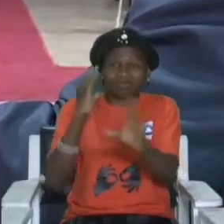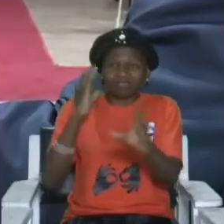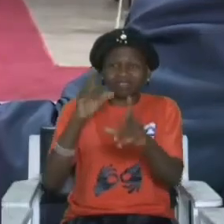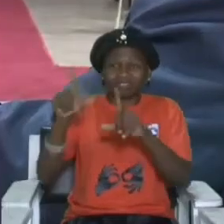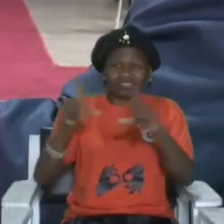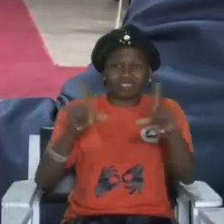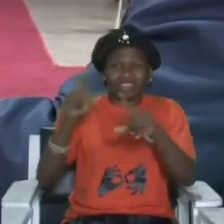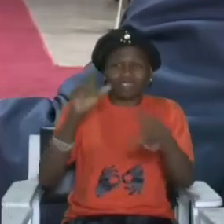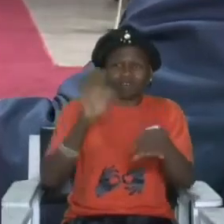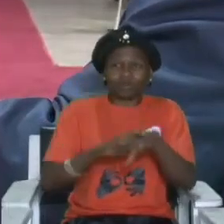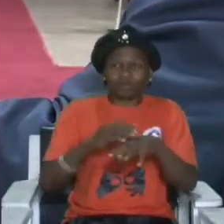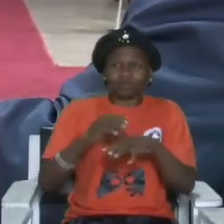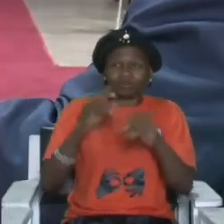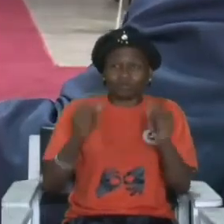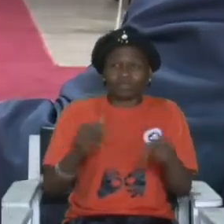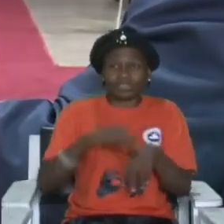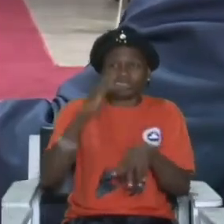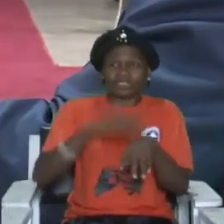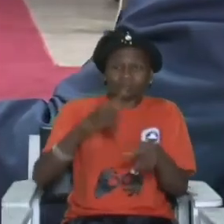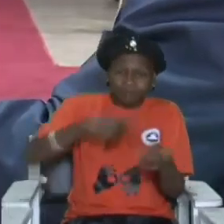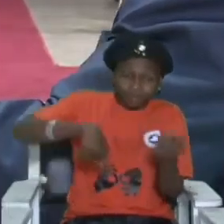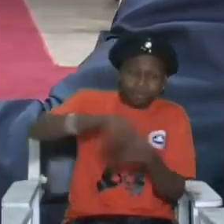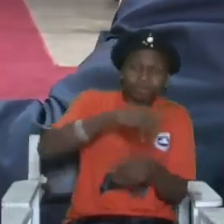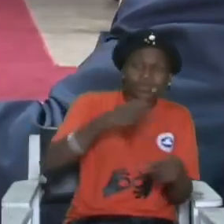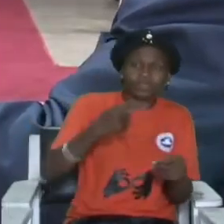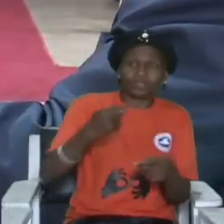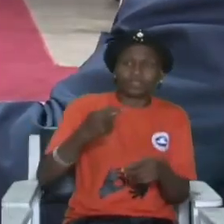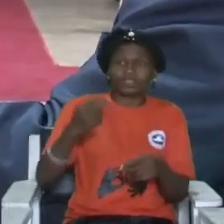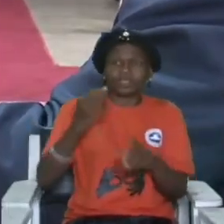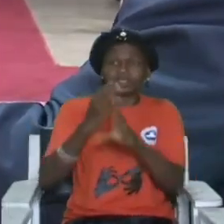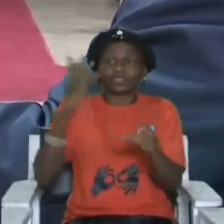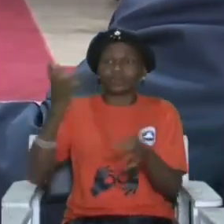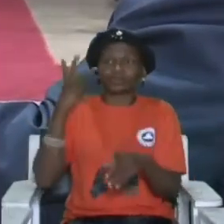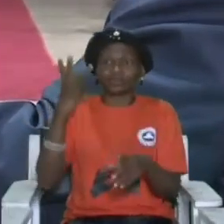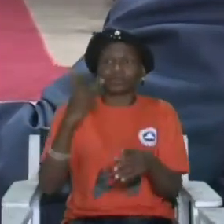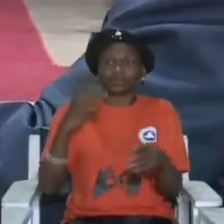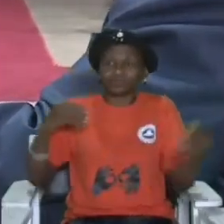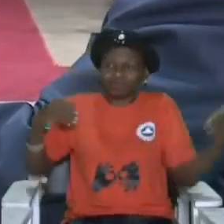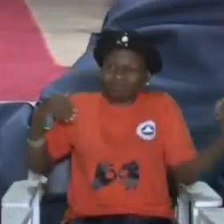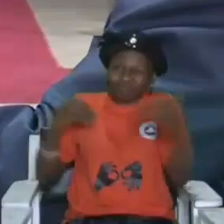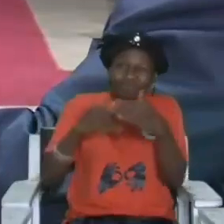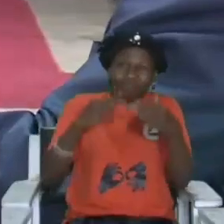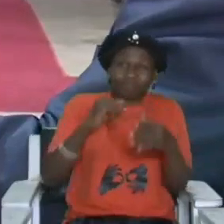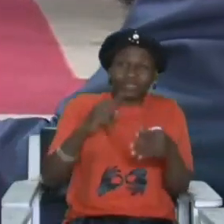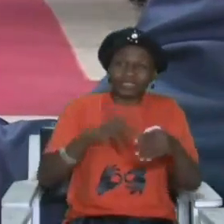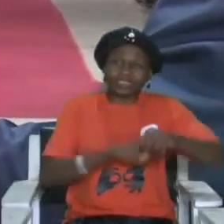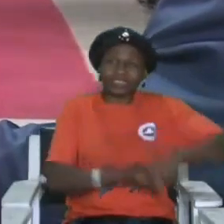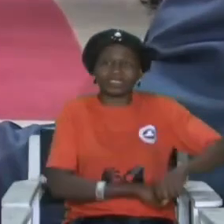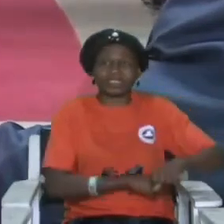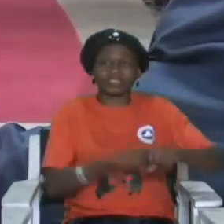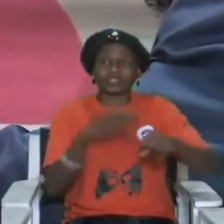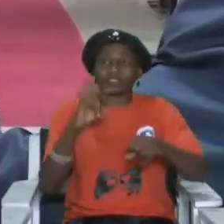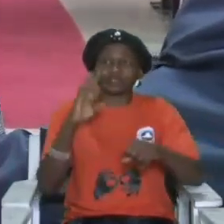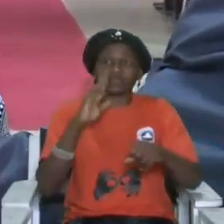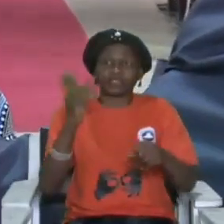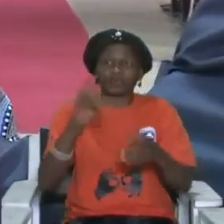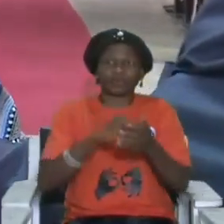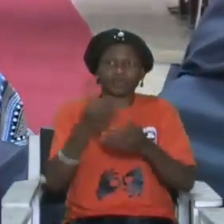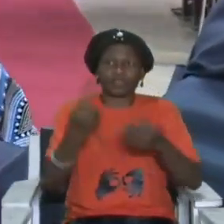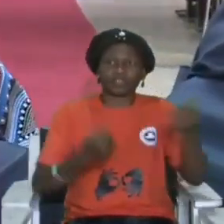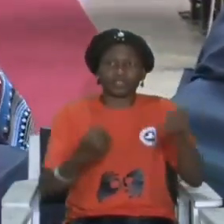top speed. In fact, at the time I turned, the trailer was already by the side of our own